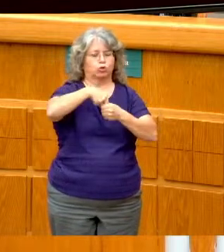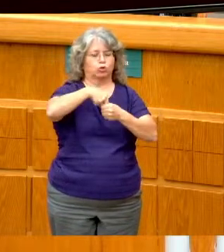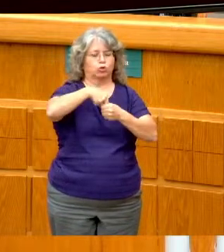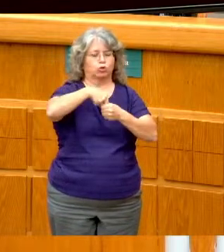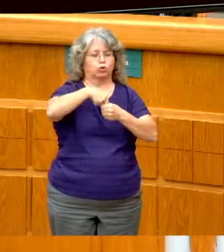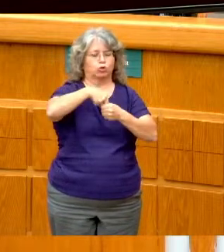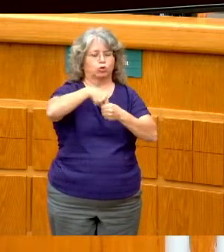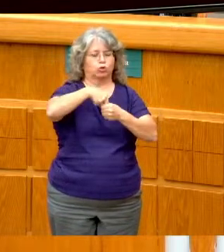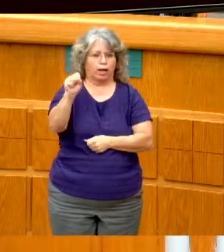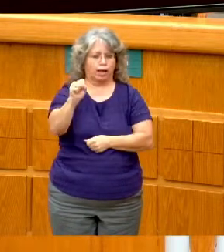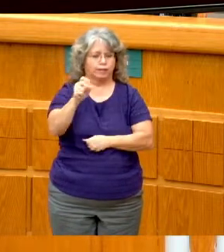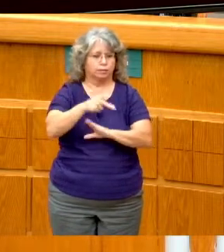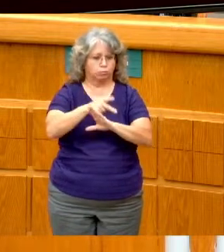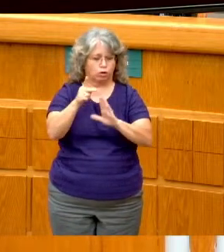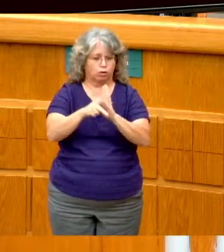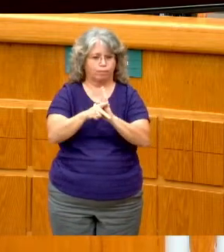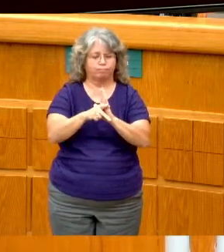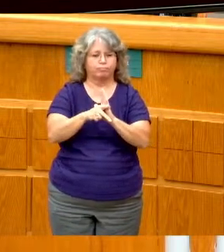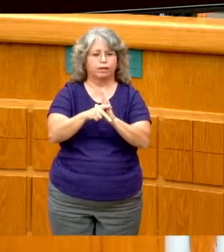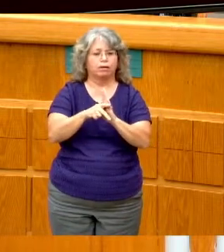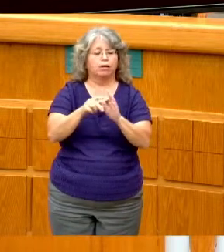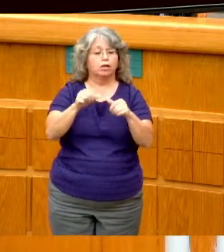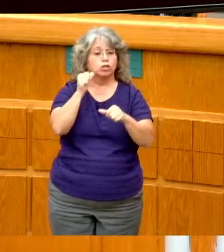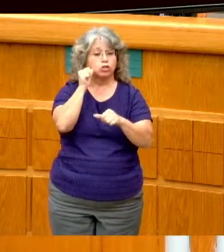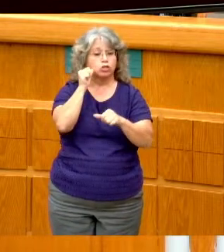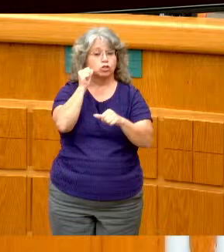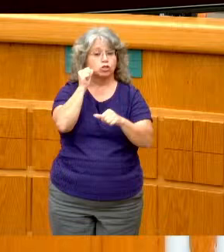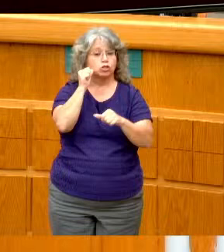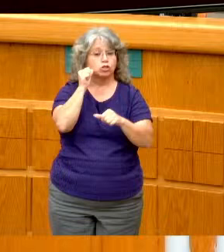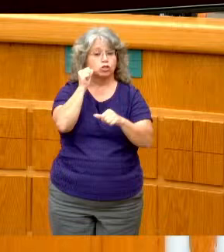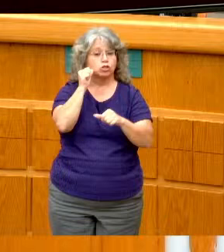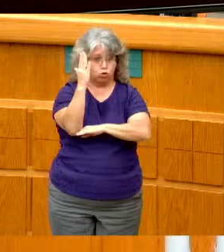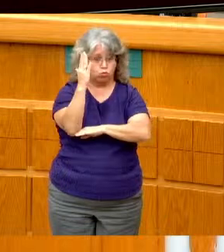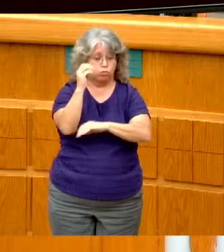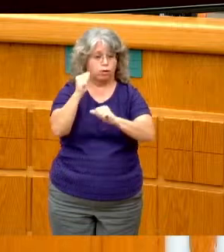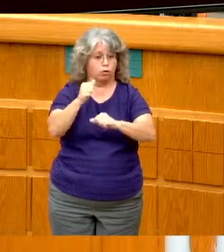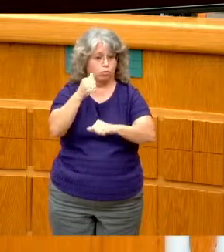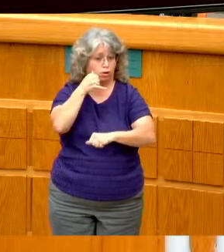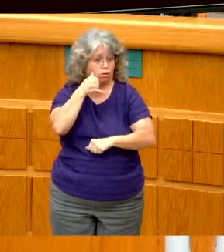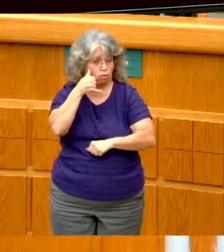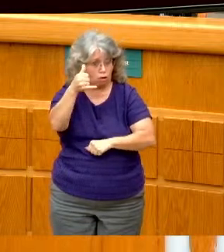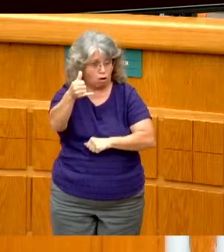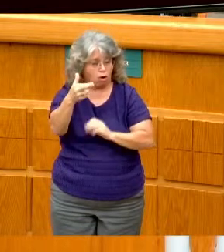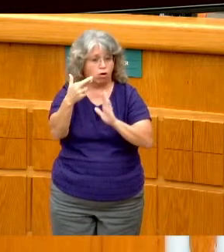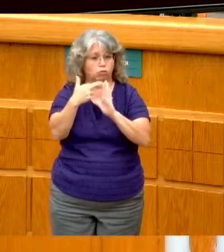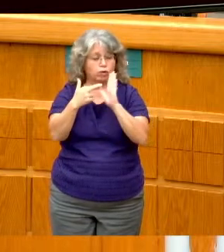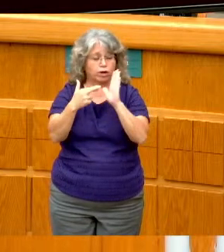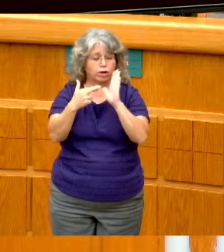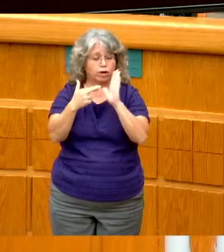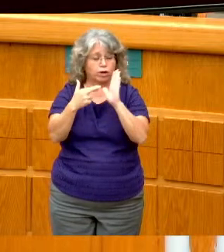open tomorrow, April the 16th at noon, and you can register by calling